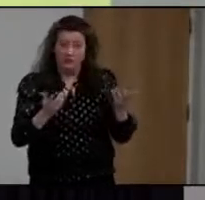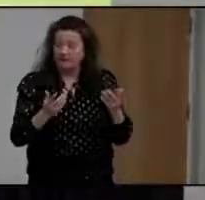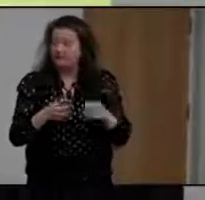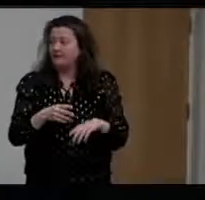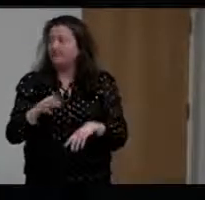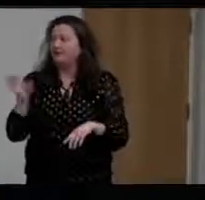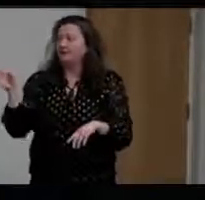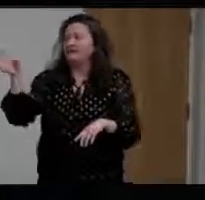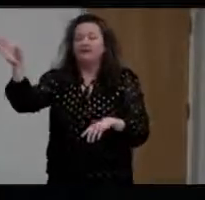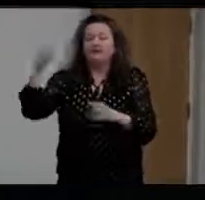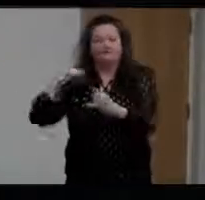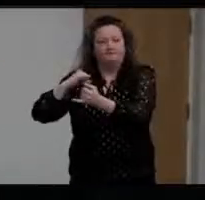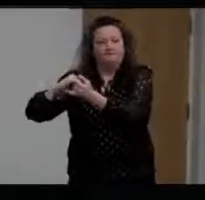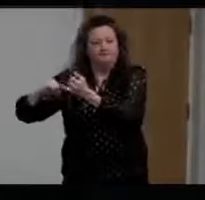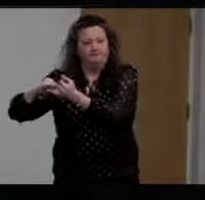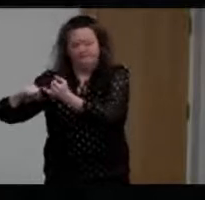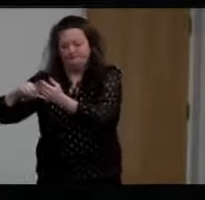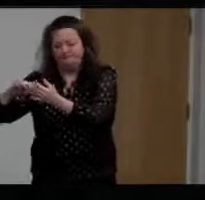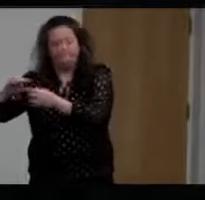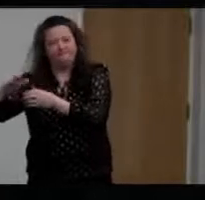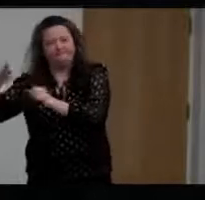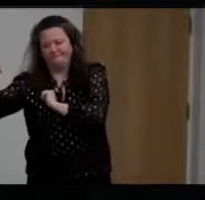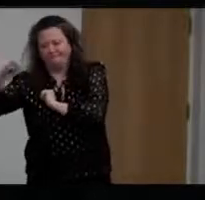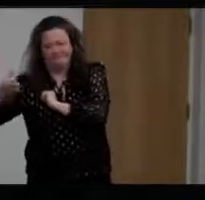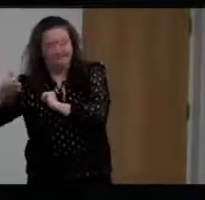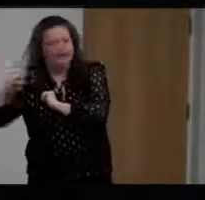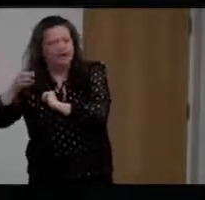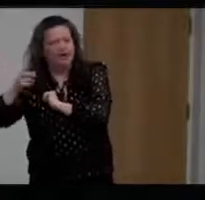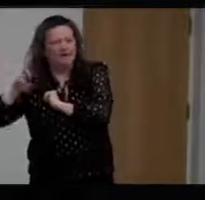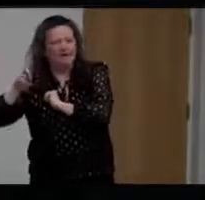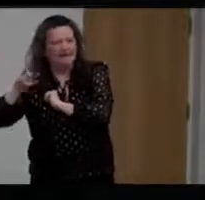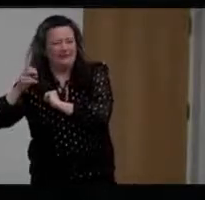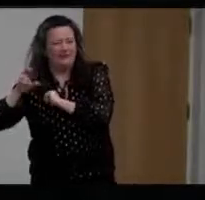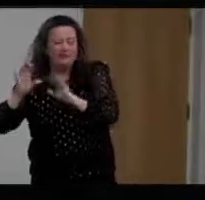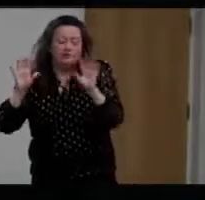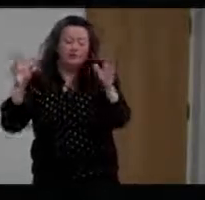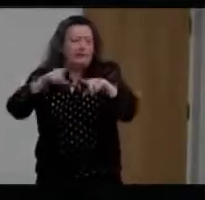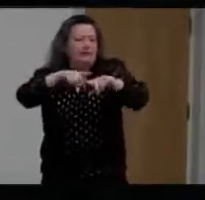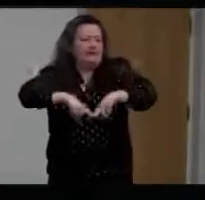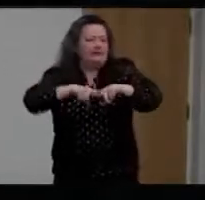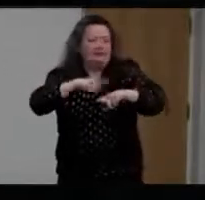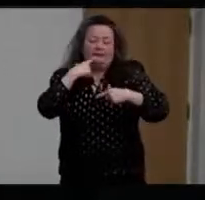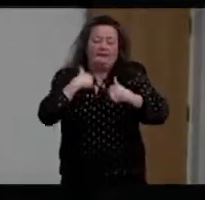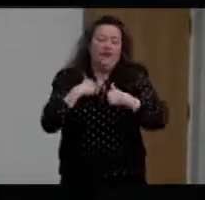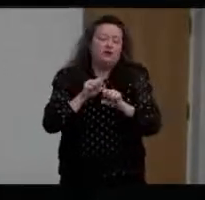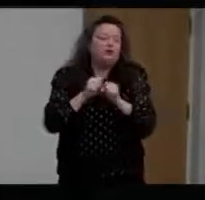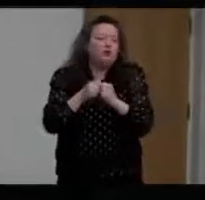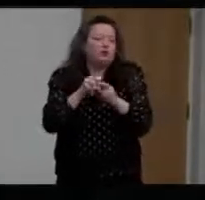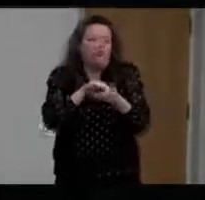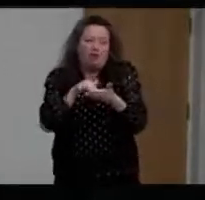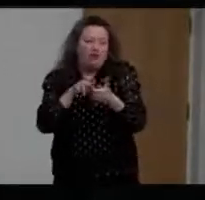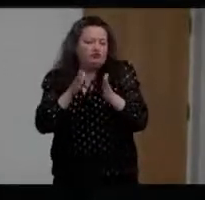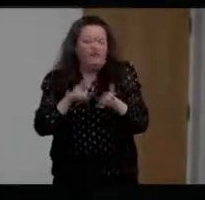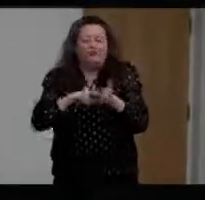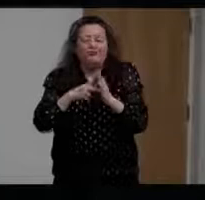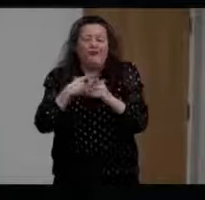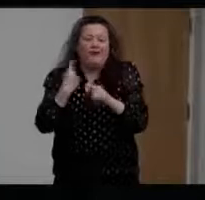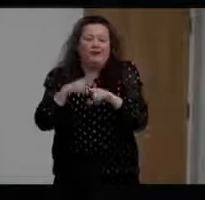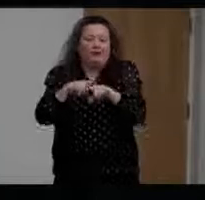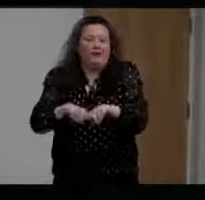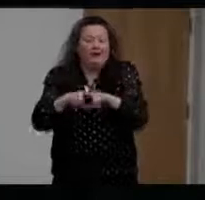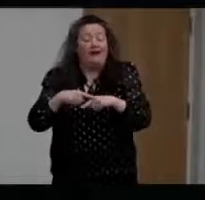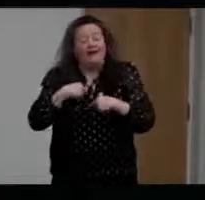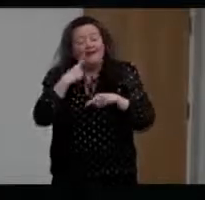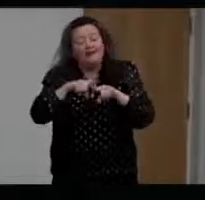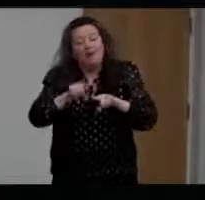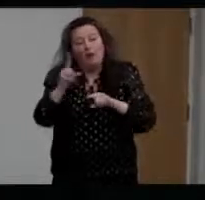the context, right? We're in a society where we have at the provincial level single-payer healthcare. So I think in the United States, that's a much bigger